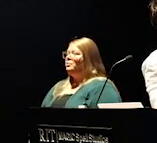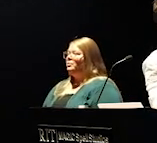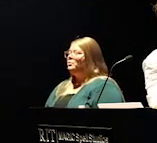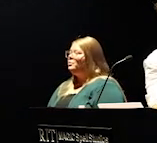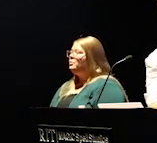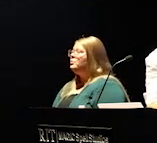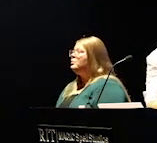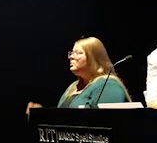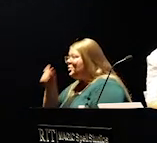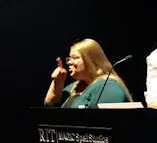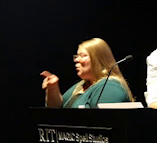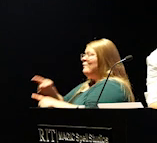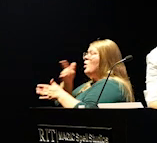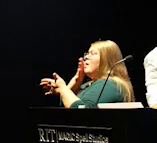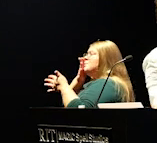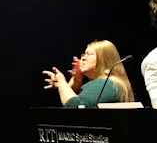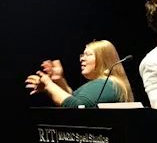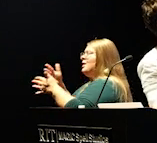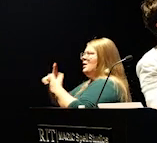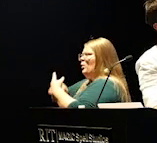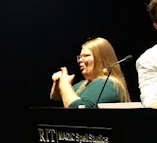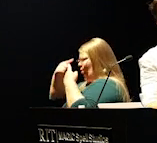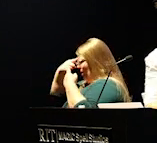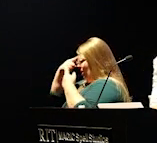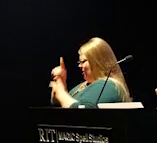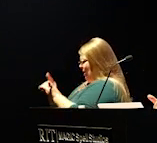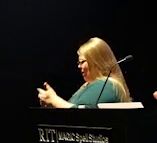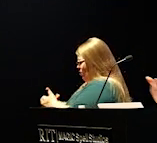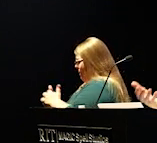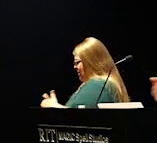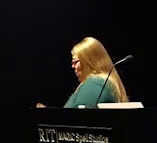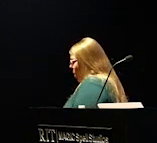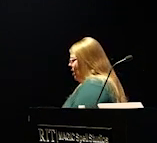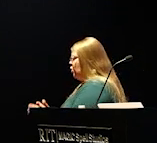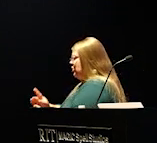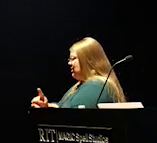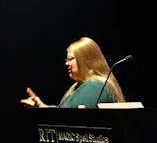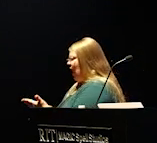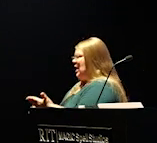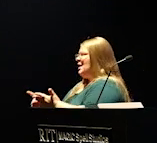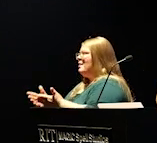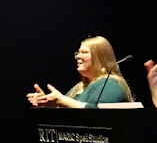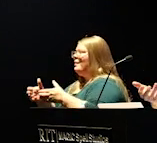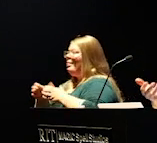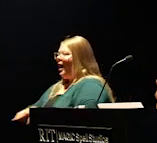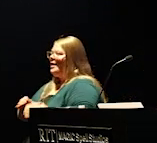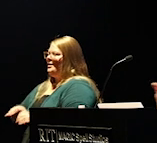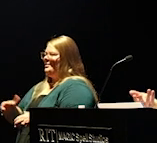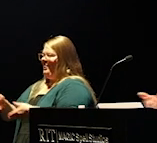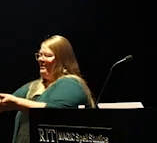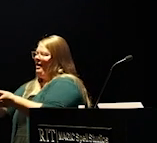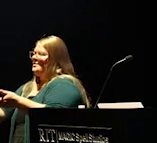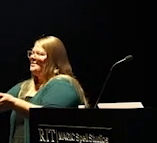the design problem in hospitality is that what you're designing is what you want the guest to experience, what you want the client to experience.